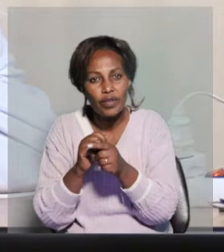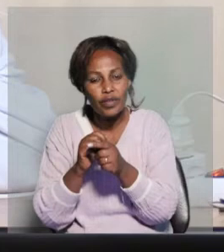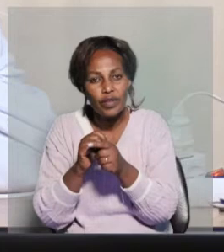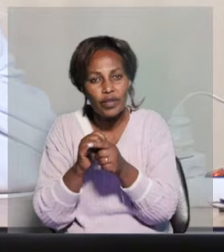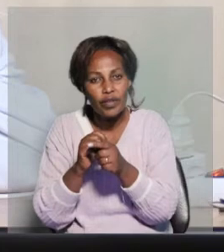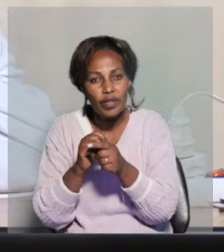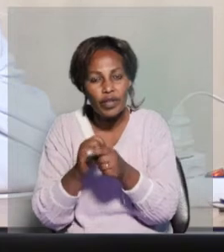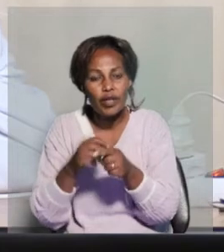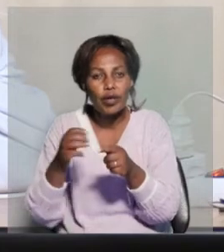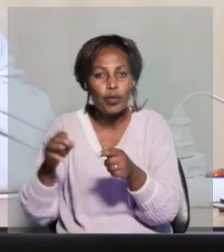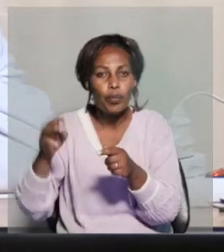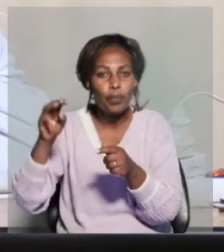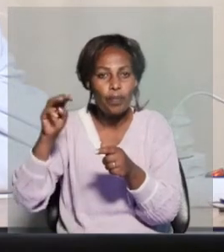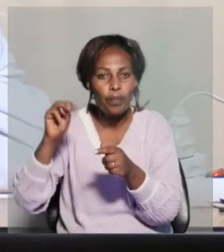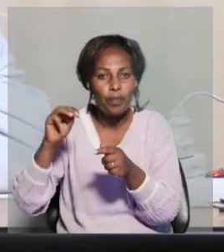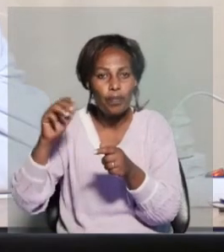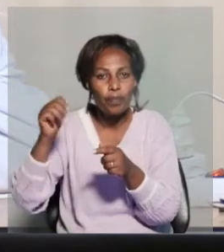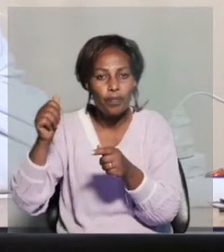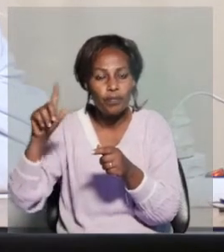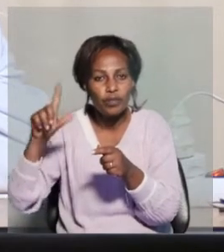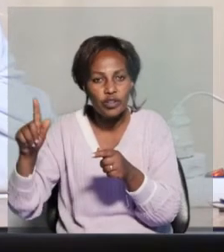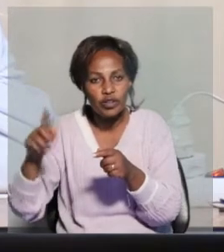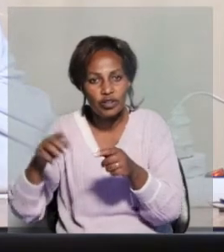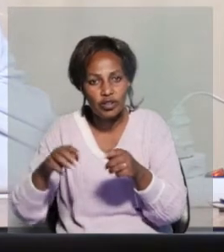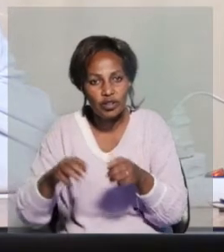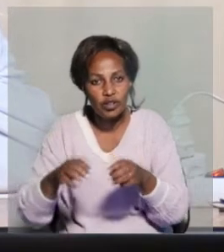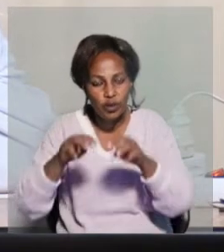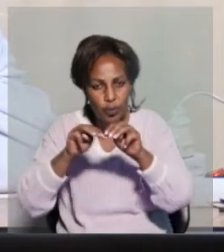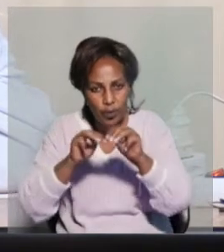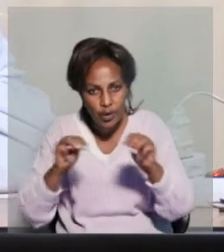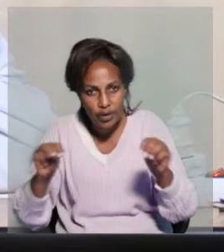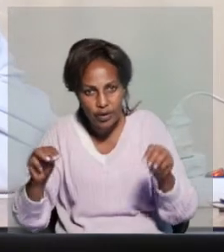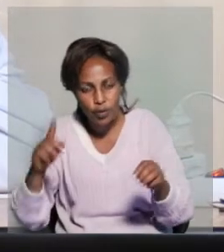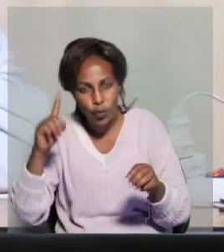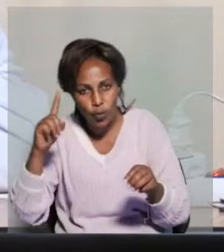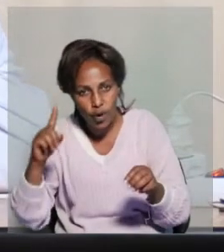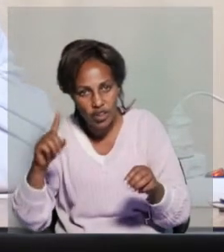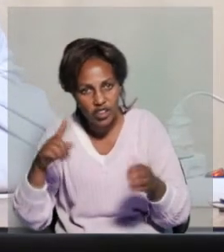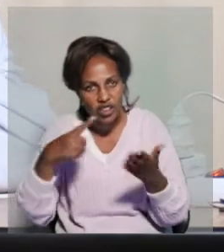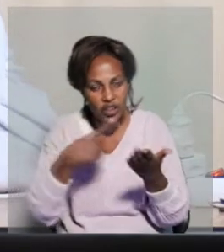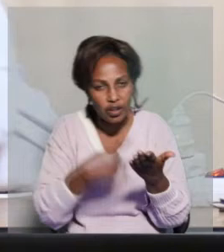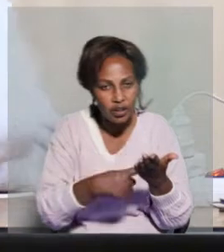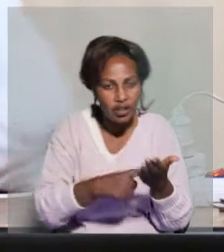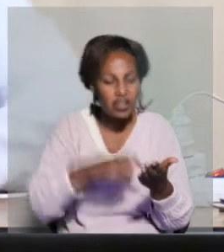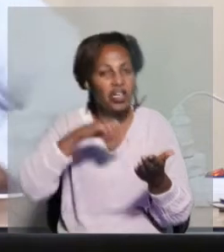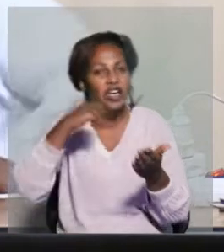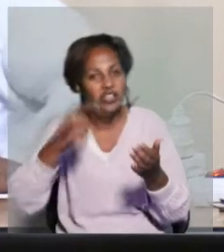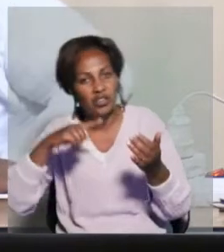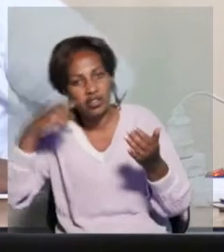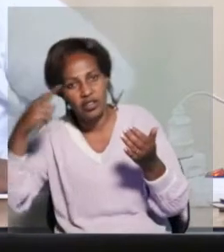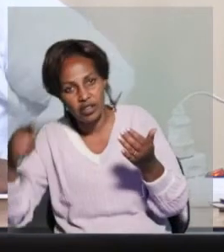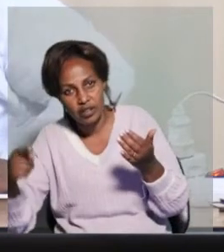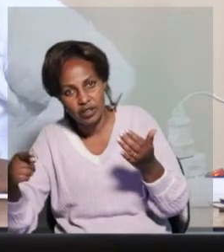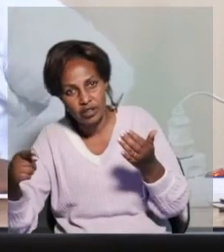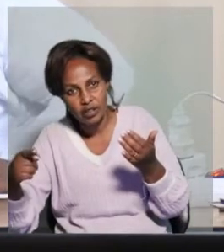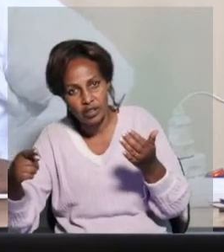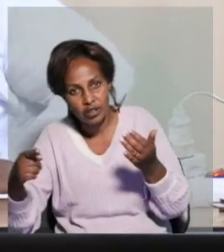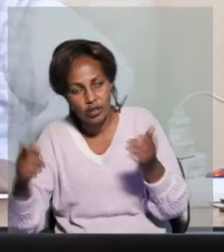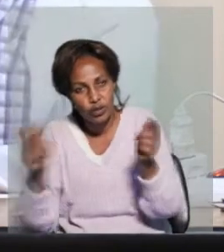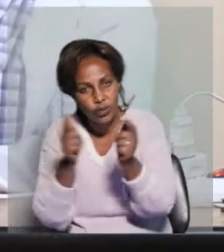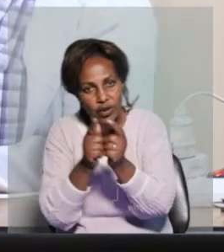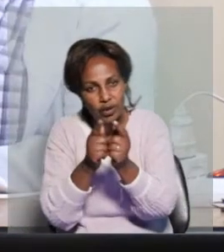a multimeter. One part is connected here, the other part is connected